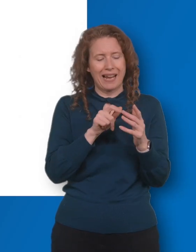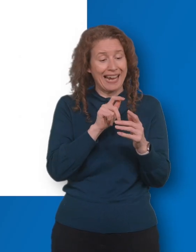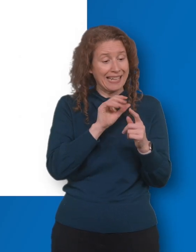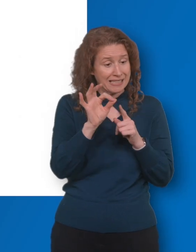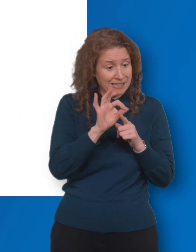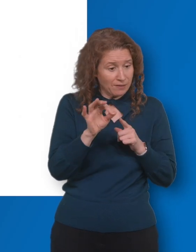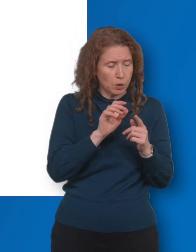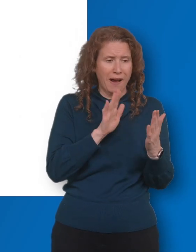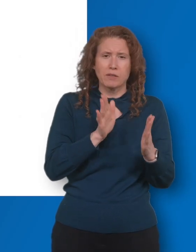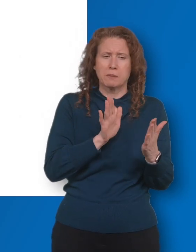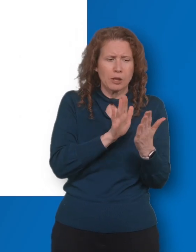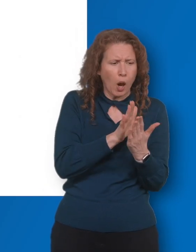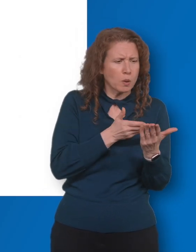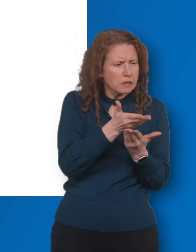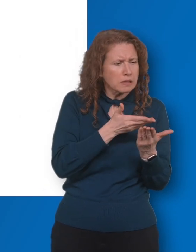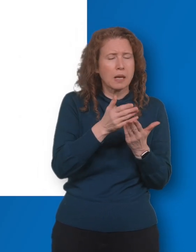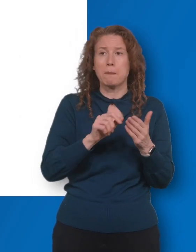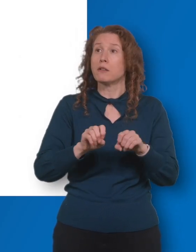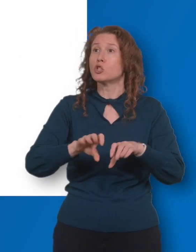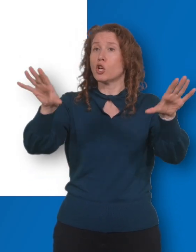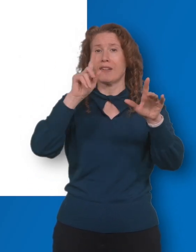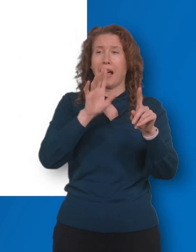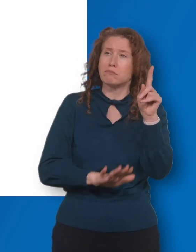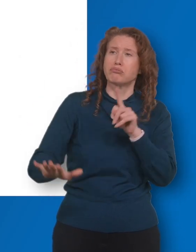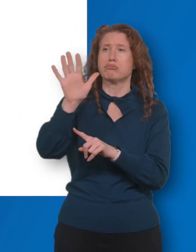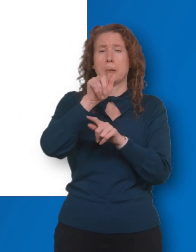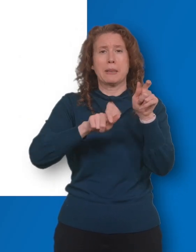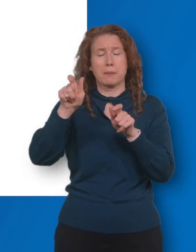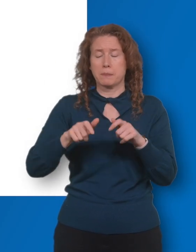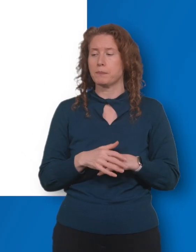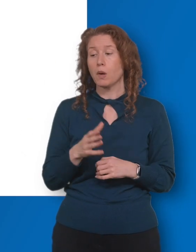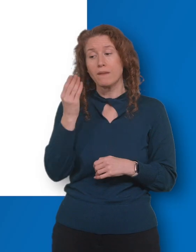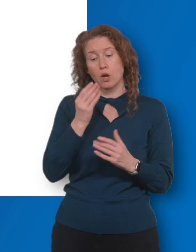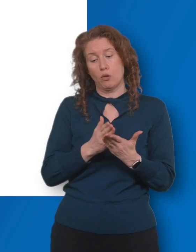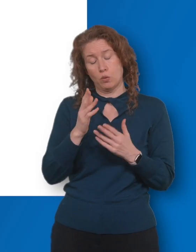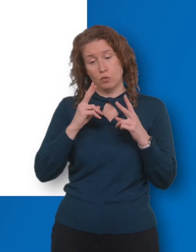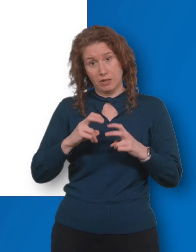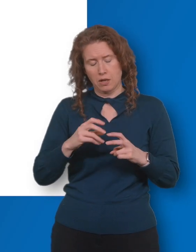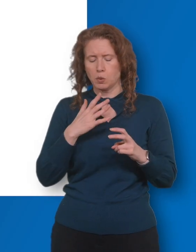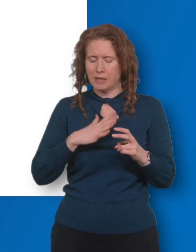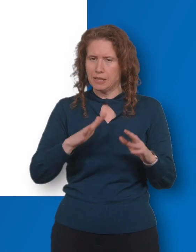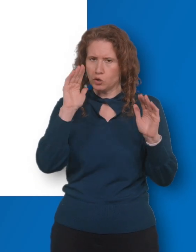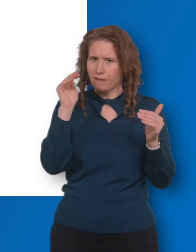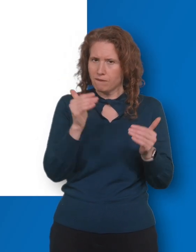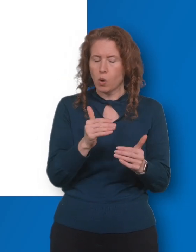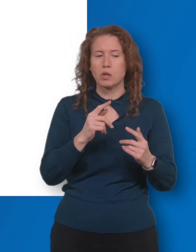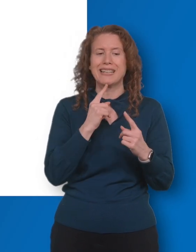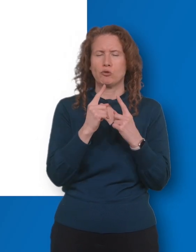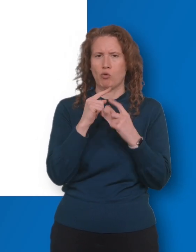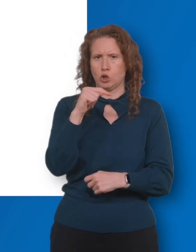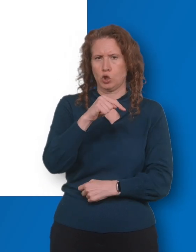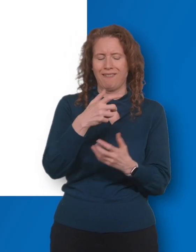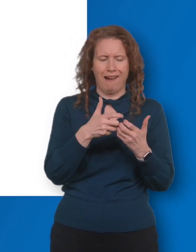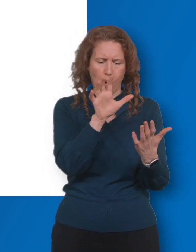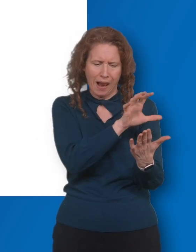methods. What we've learned through our research, that we need to put as much focus on instructions and layout,